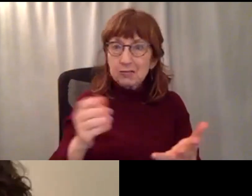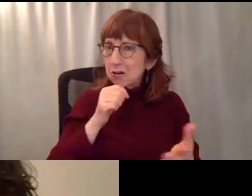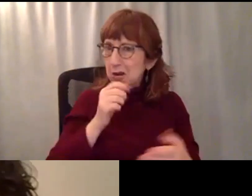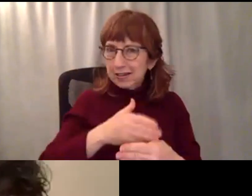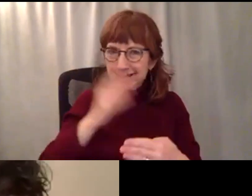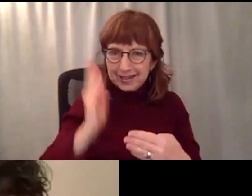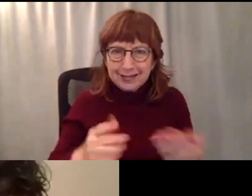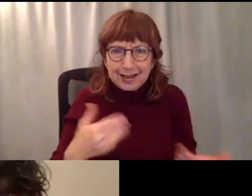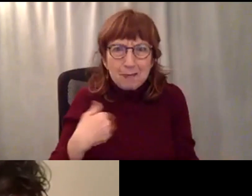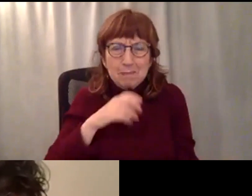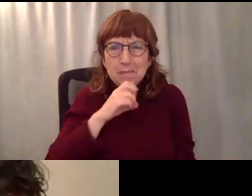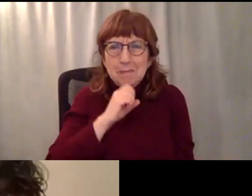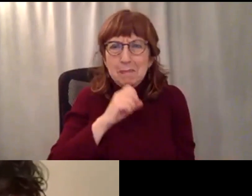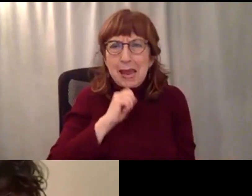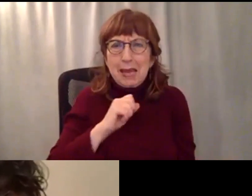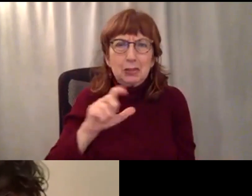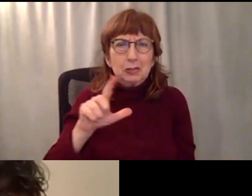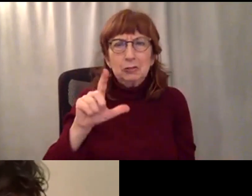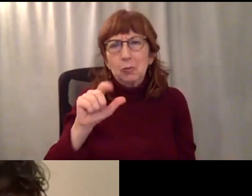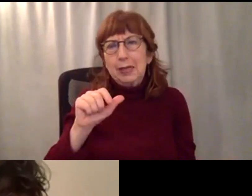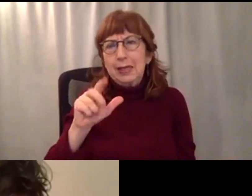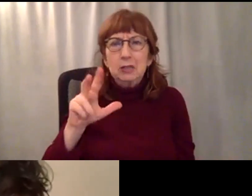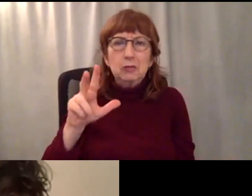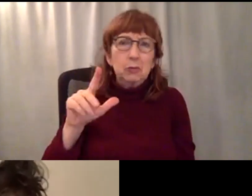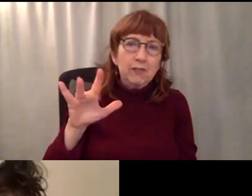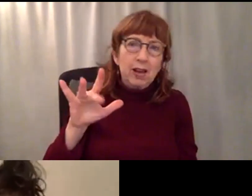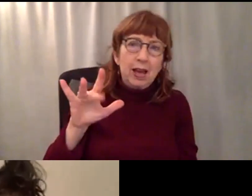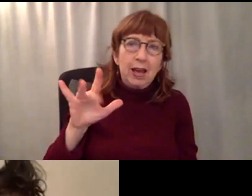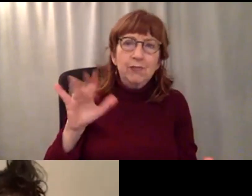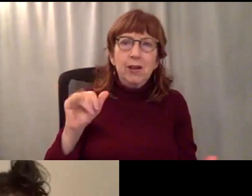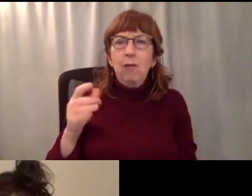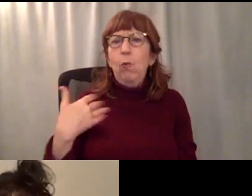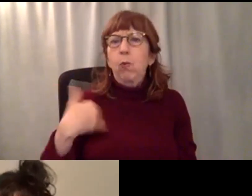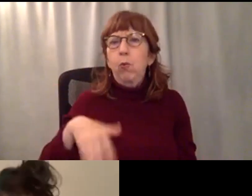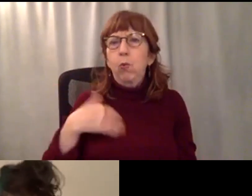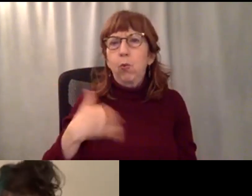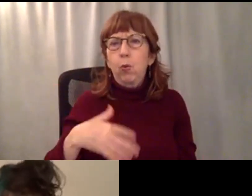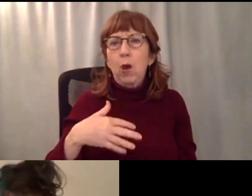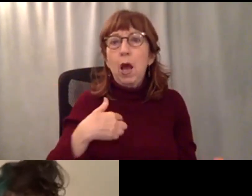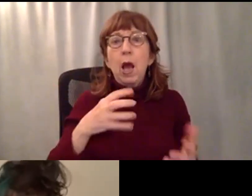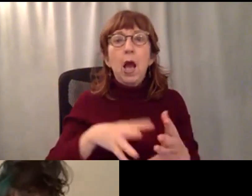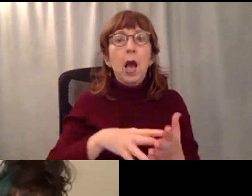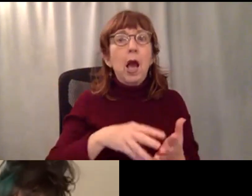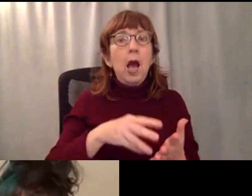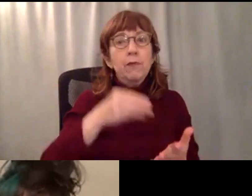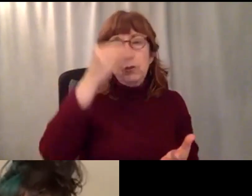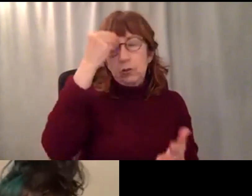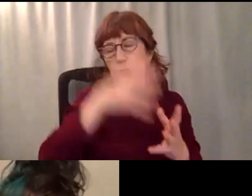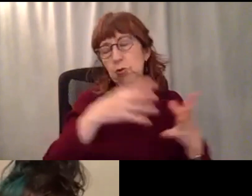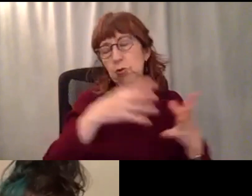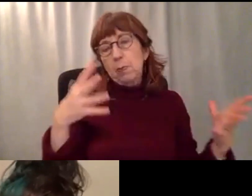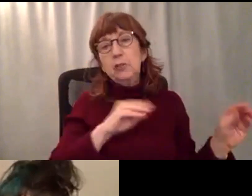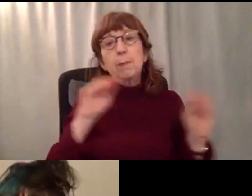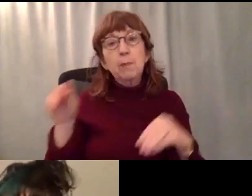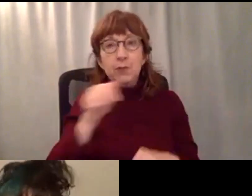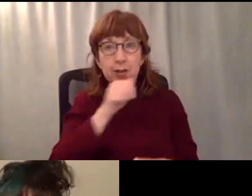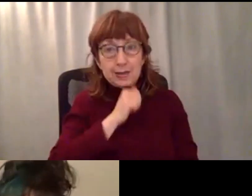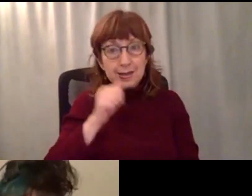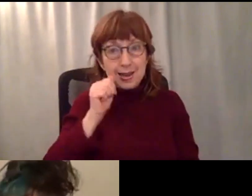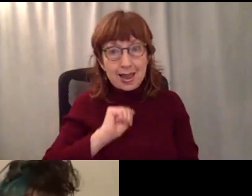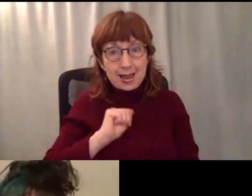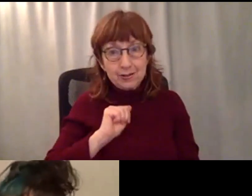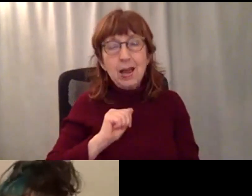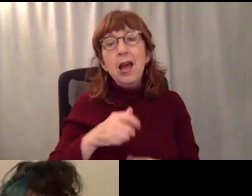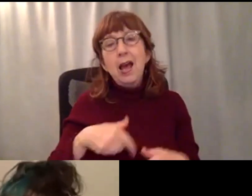mid-20s. I've learned so much in the past 2 years from moving to Atlanta from here. I lived in Atlanta for